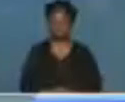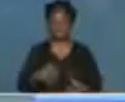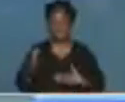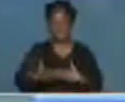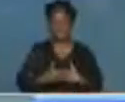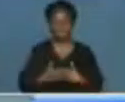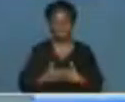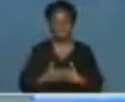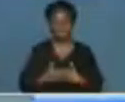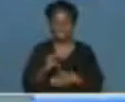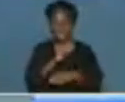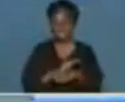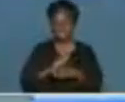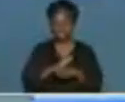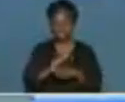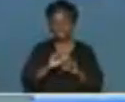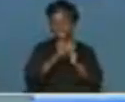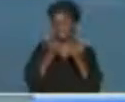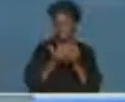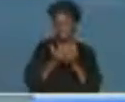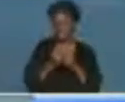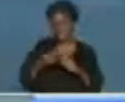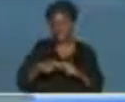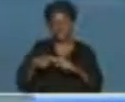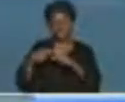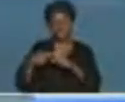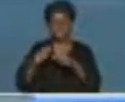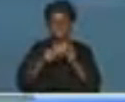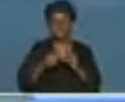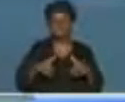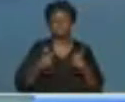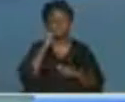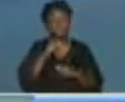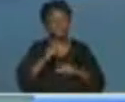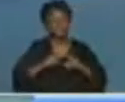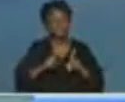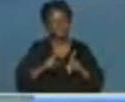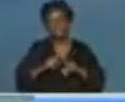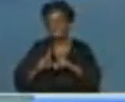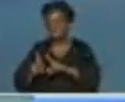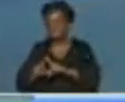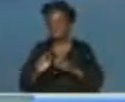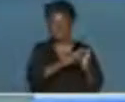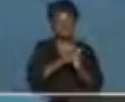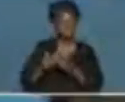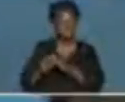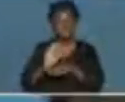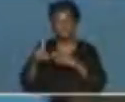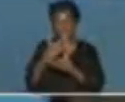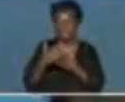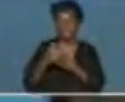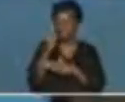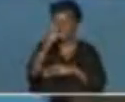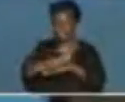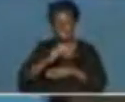Welcome back. The National Training Agency playing host to a number of young girls from various community groups, all a part of a one-day training